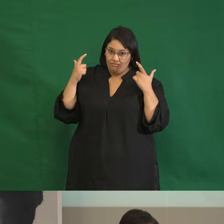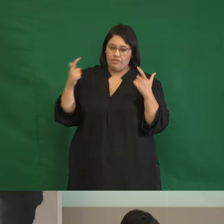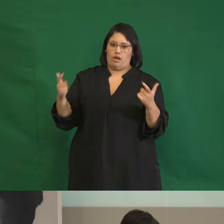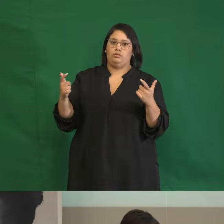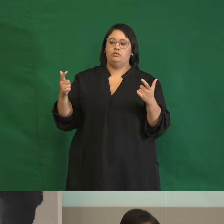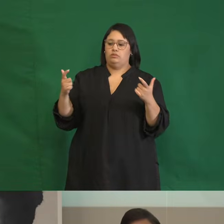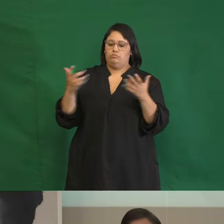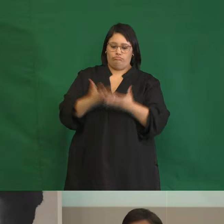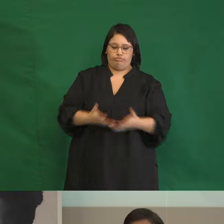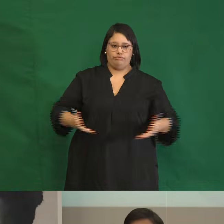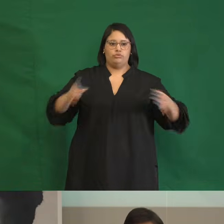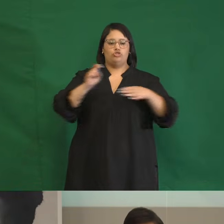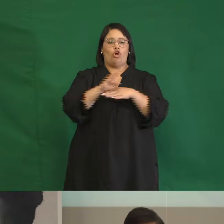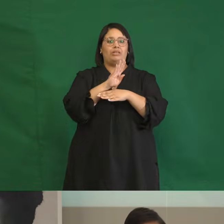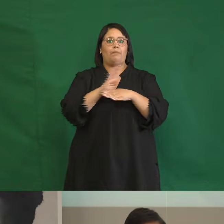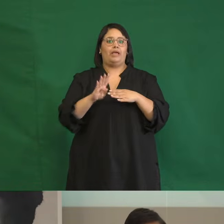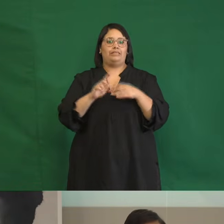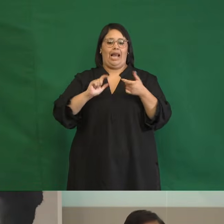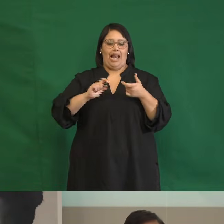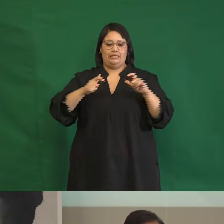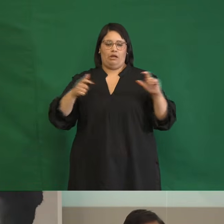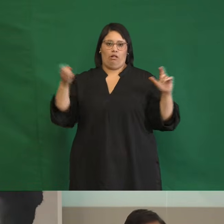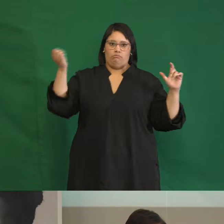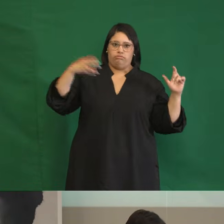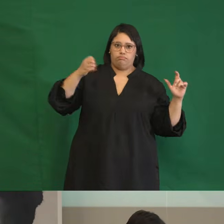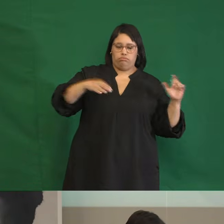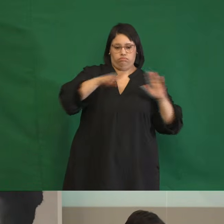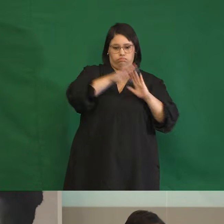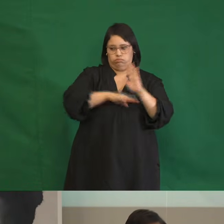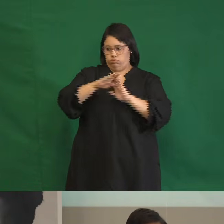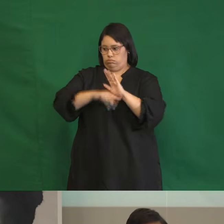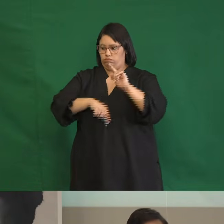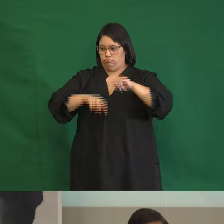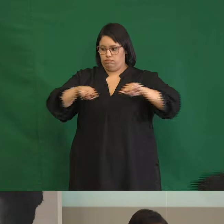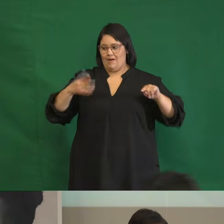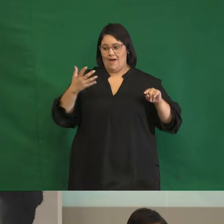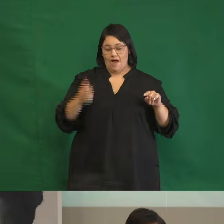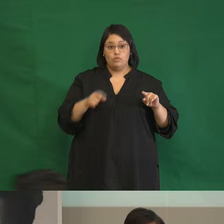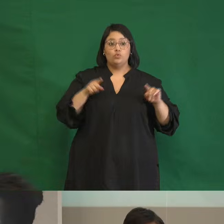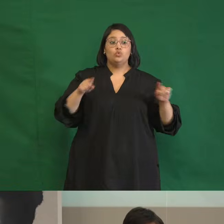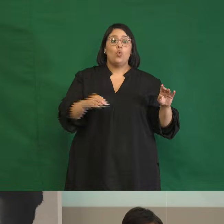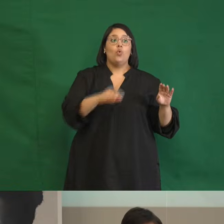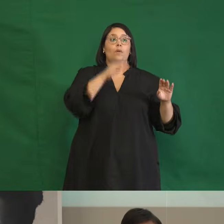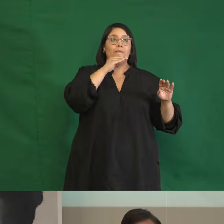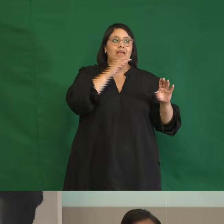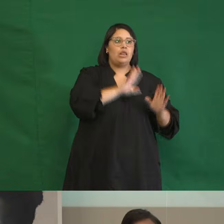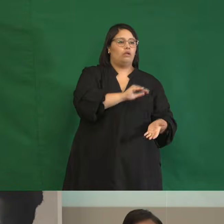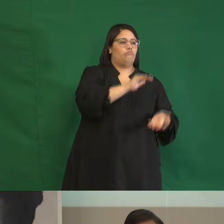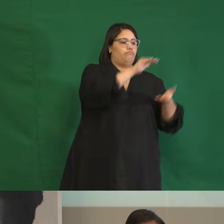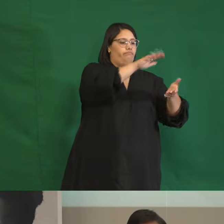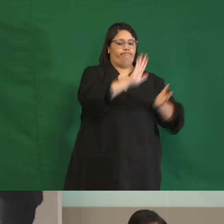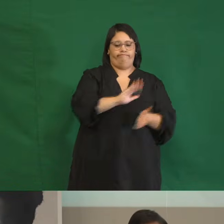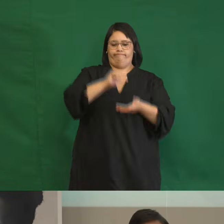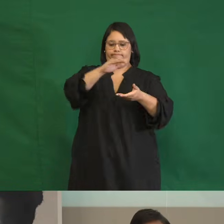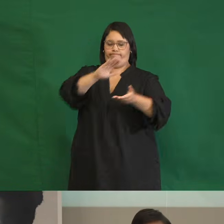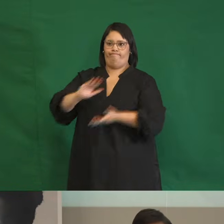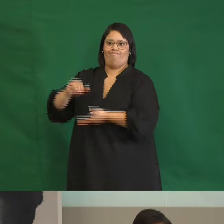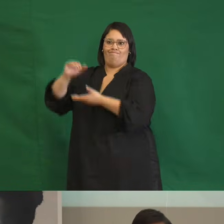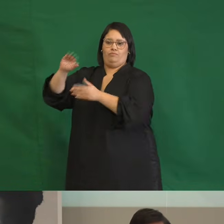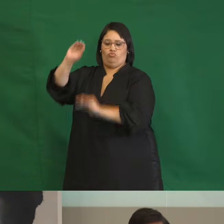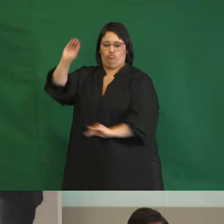lexical database that, as I mentioned, is hierarchically and semantically organized and